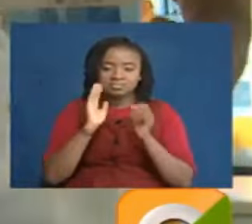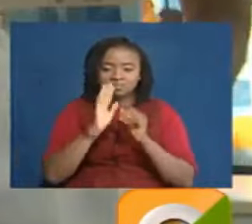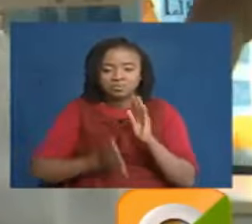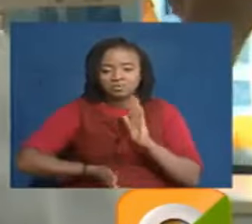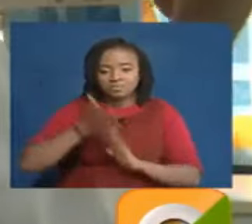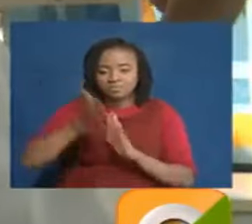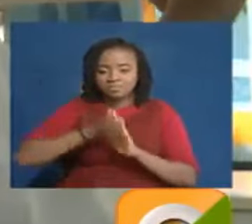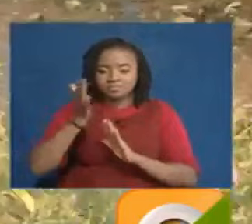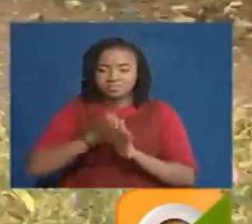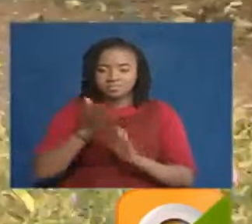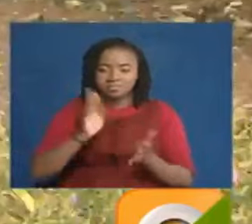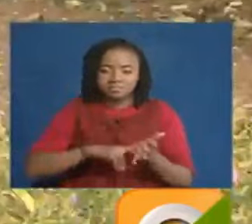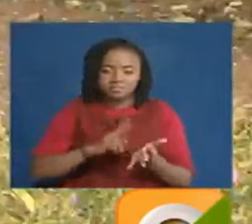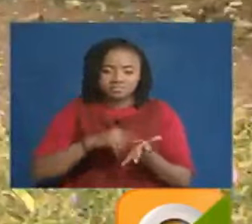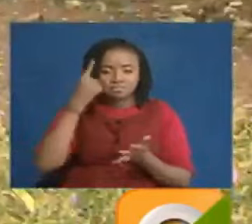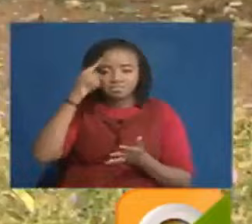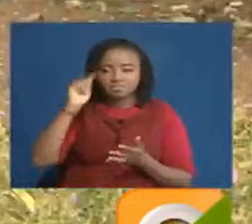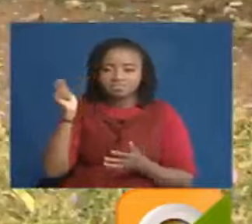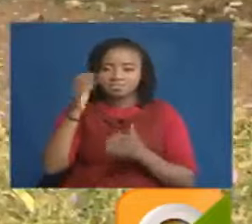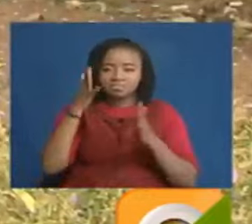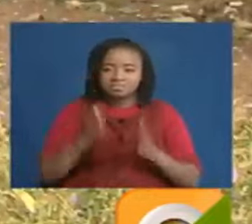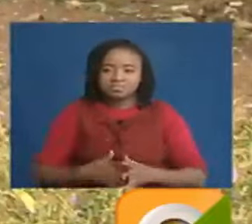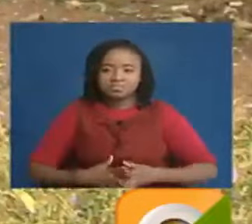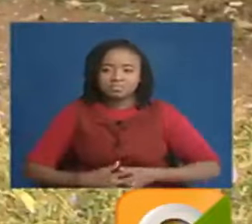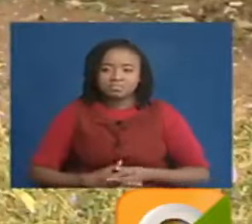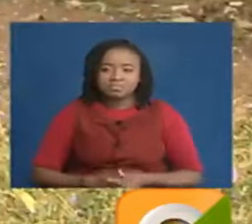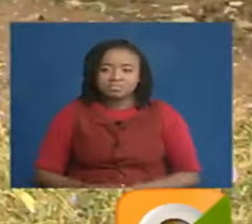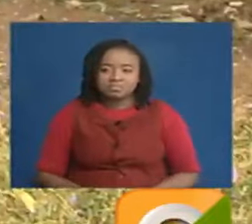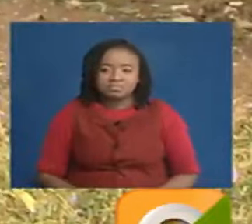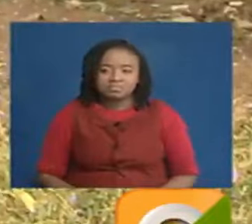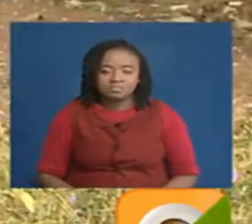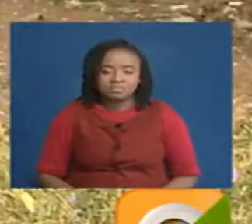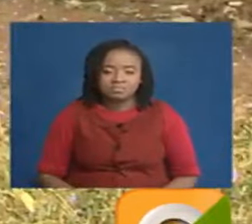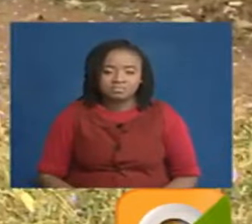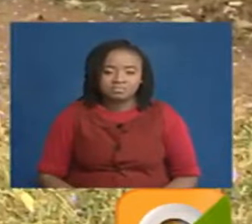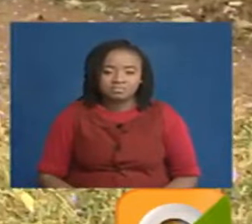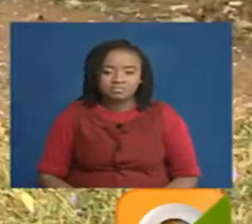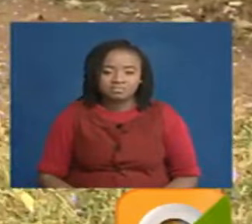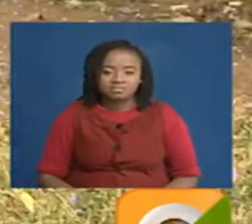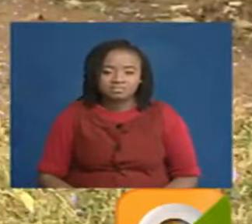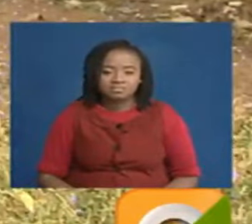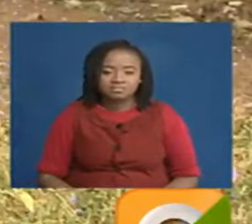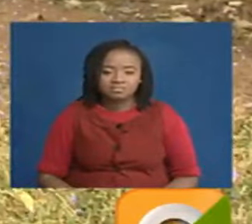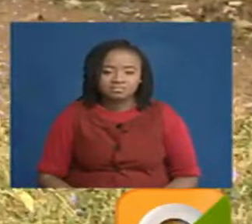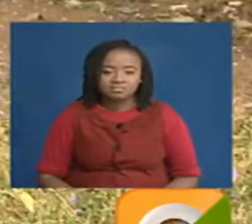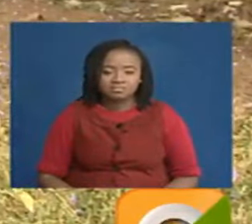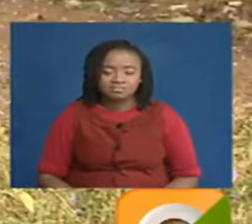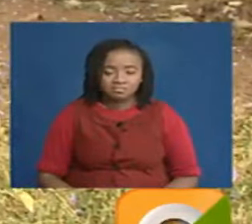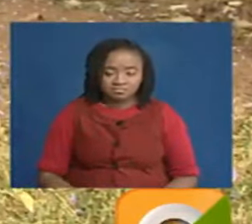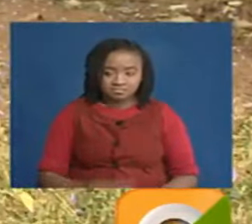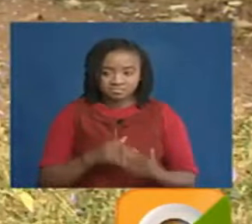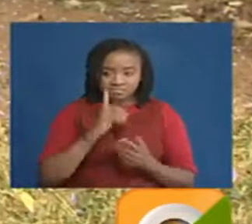registration of Kenyans. The abbreviations NHIF are fading from this iconic building in Upper